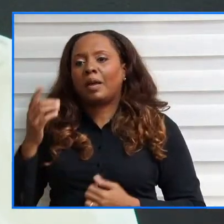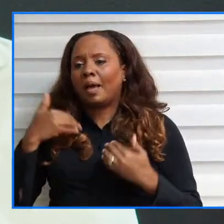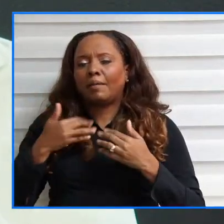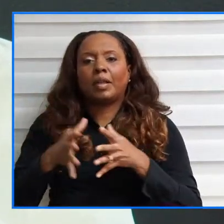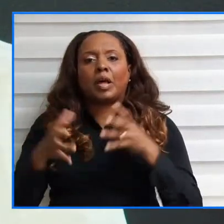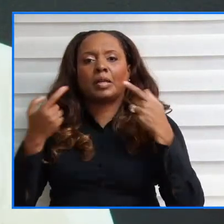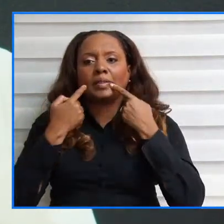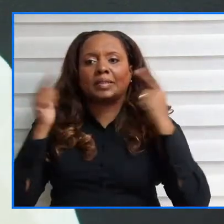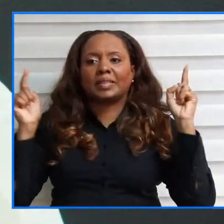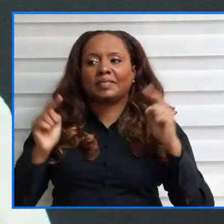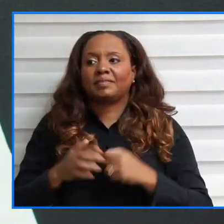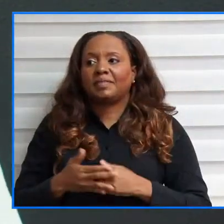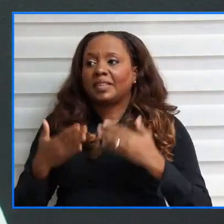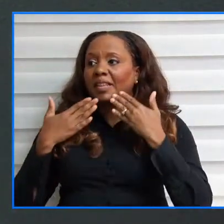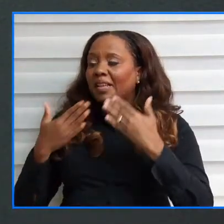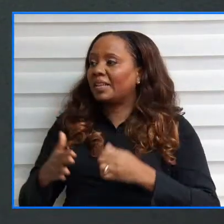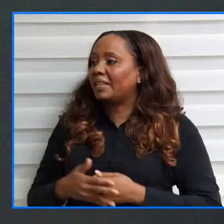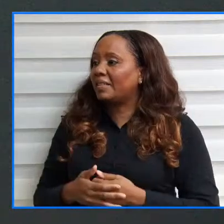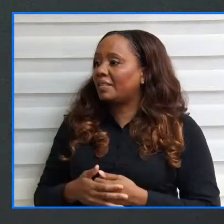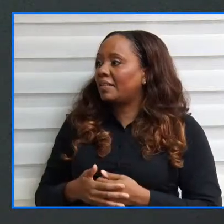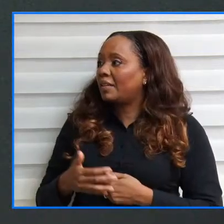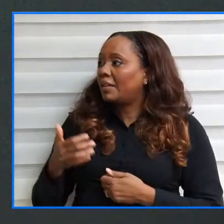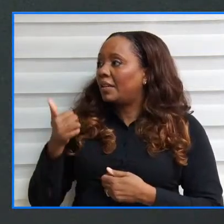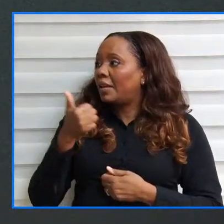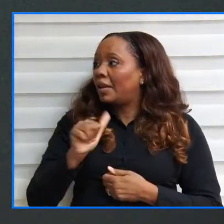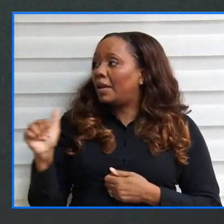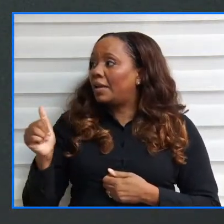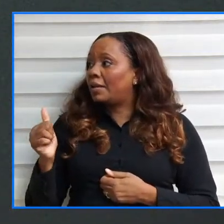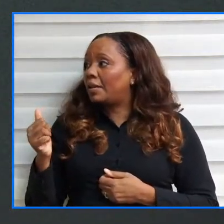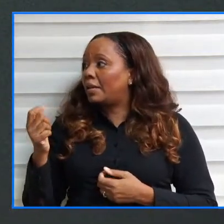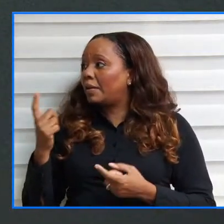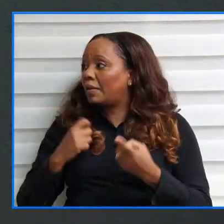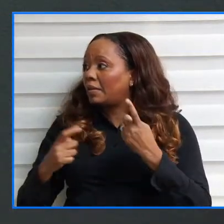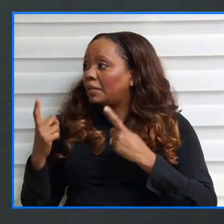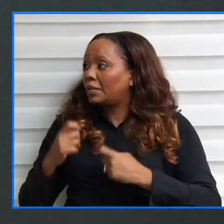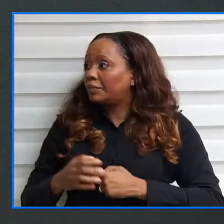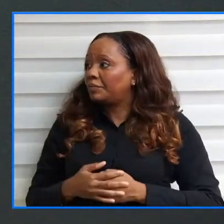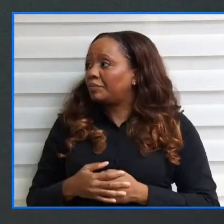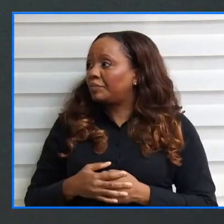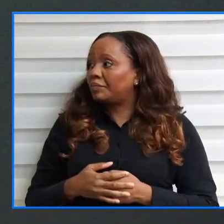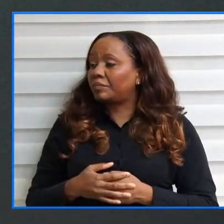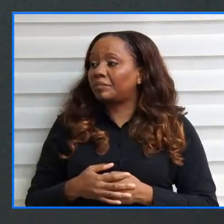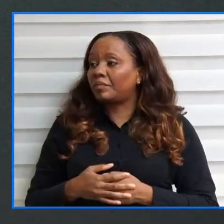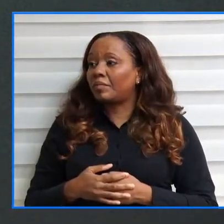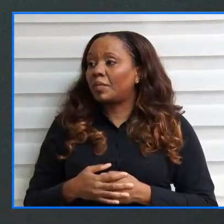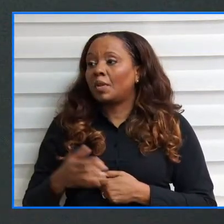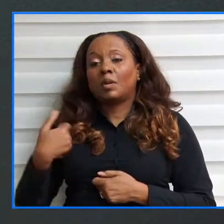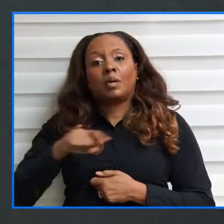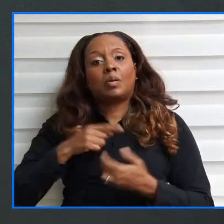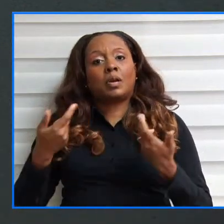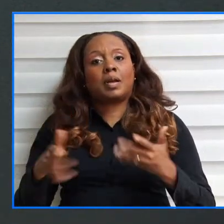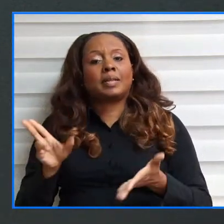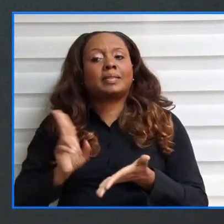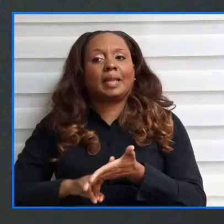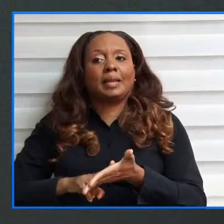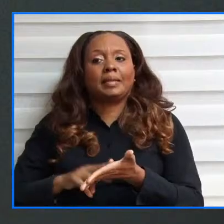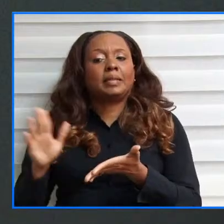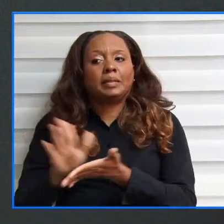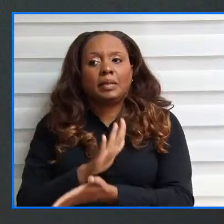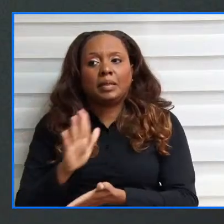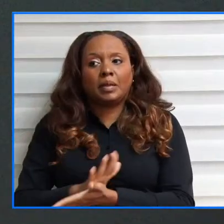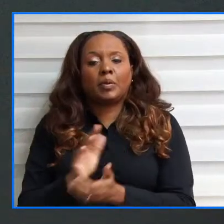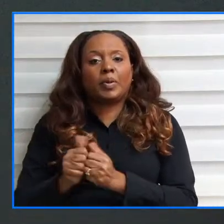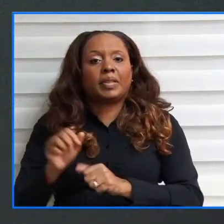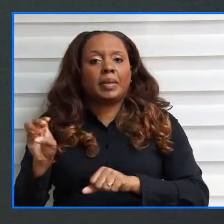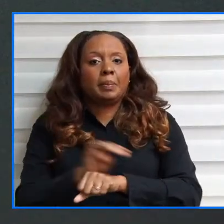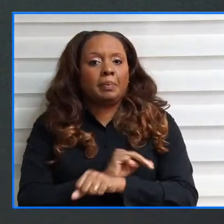that. I don't know if there are any questions that persons, as I said this morning, we signed an agreement of cooperation between the Minister